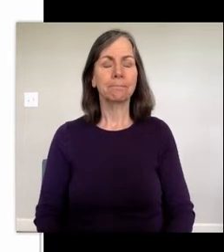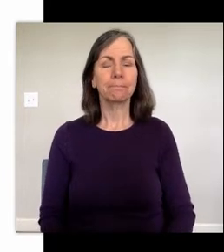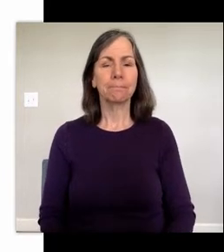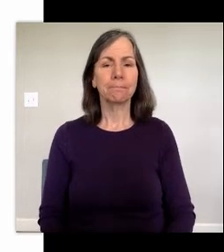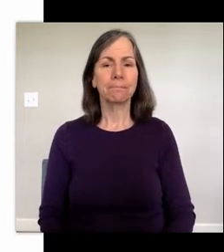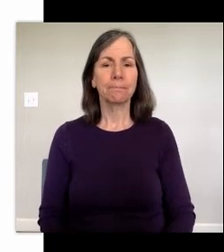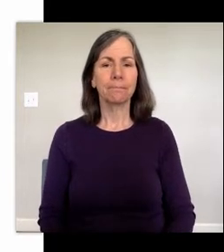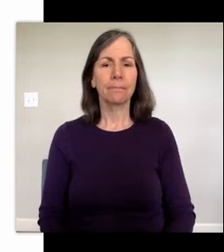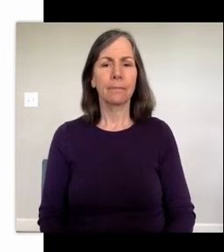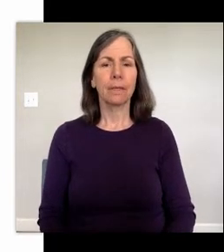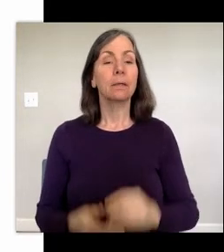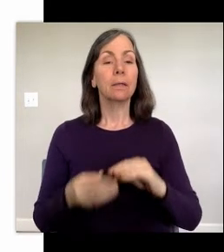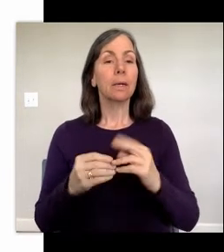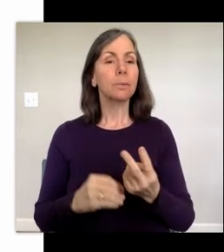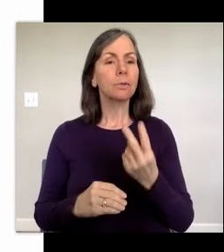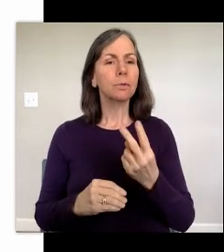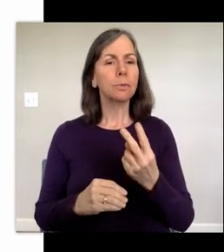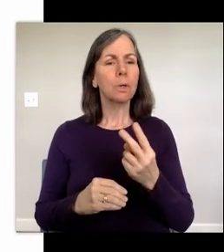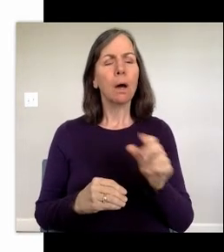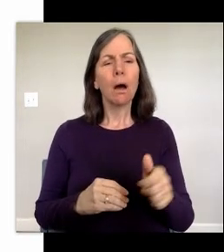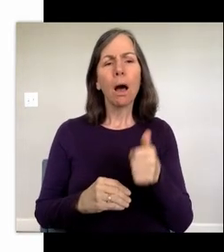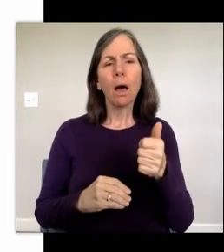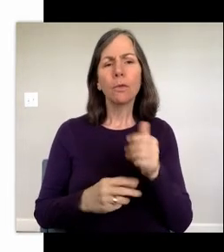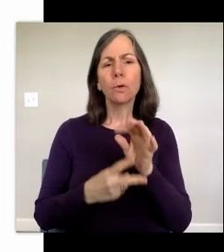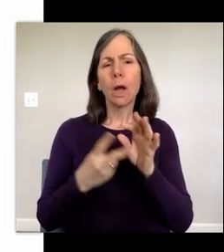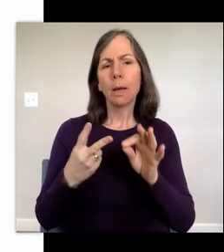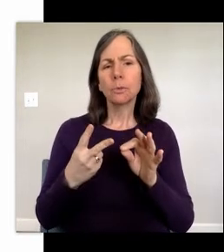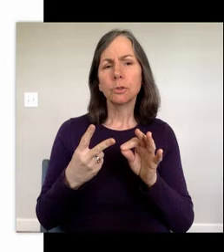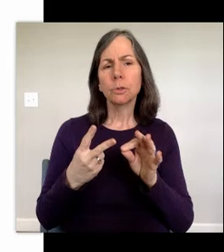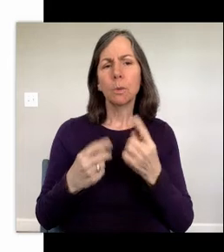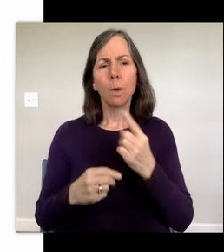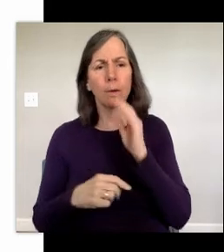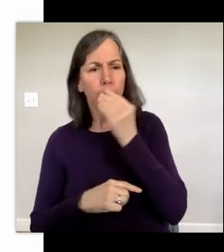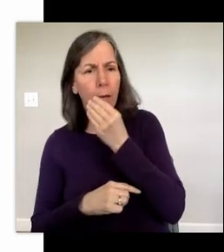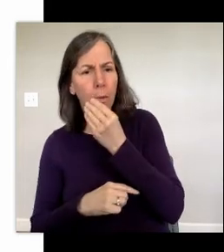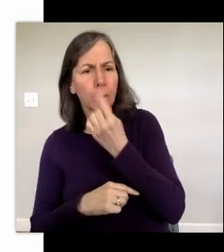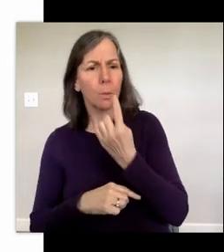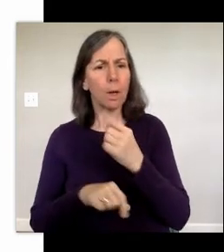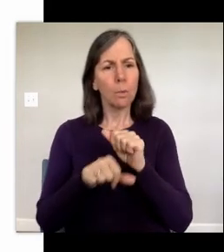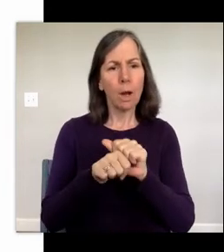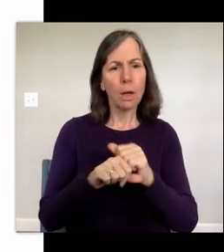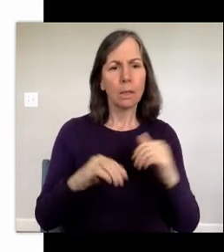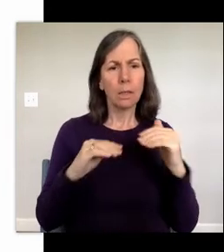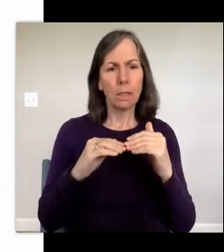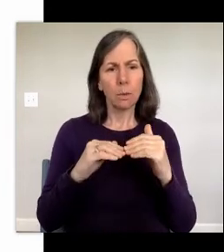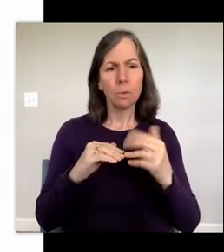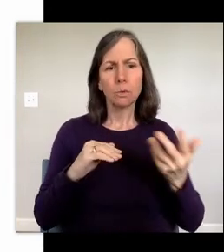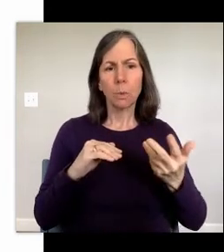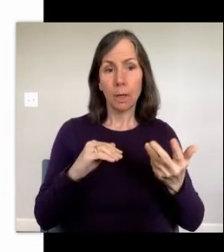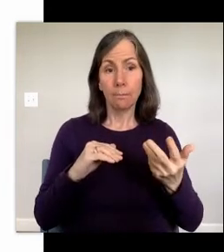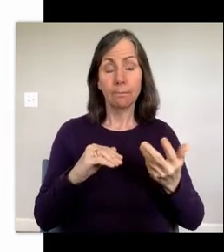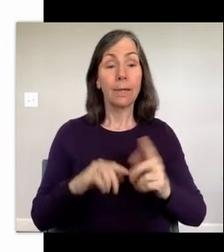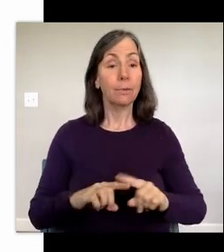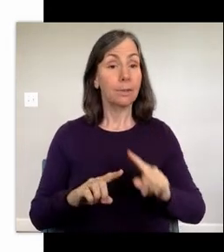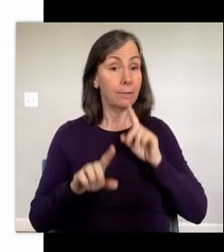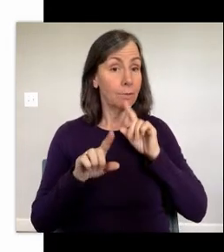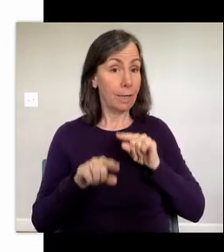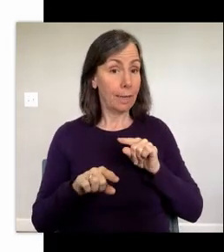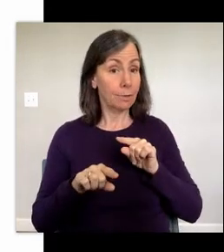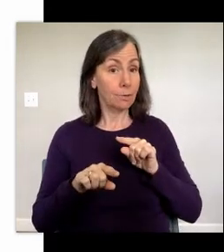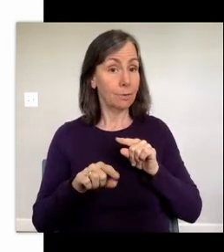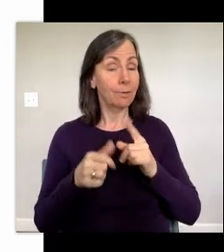What else could 1 flower and 1 rock be equal to? So now we want you to come up with a different answer from number